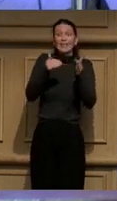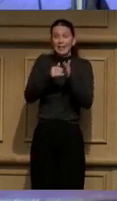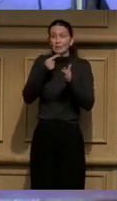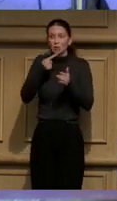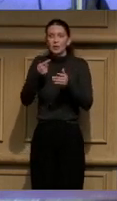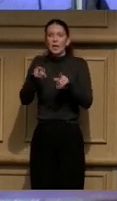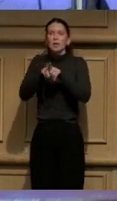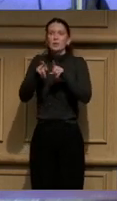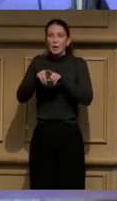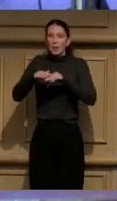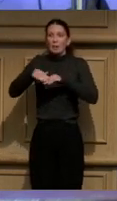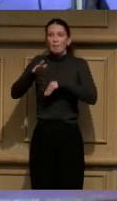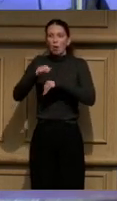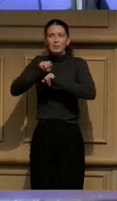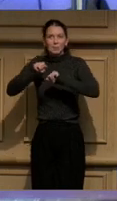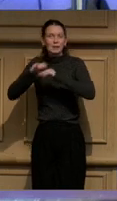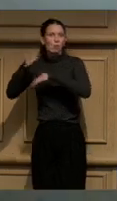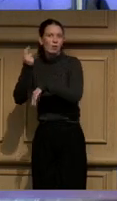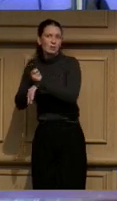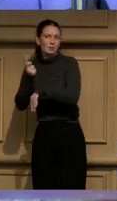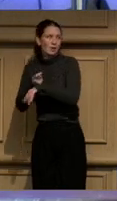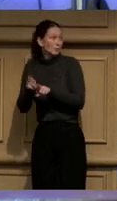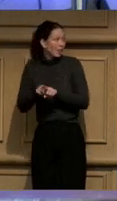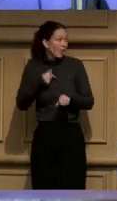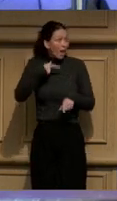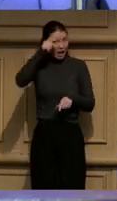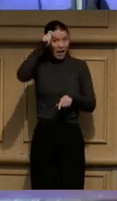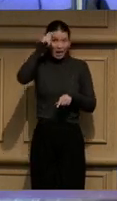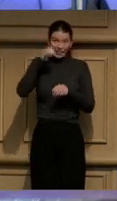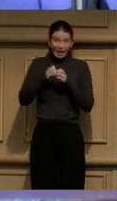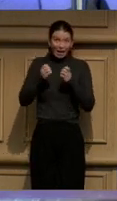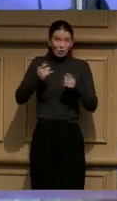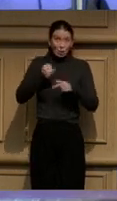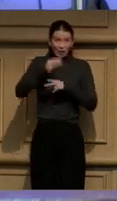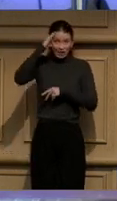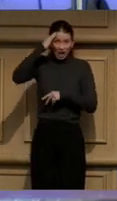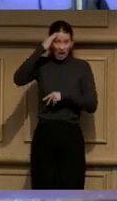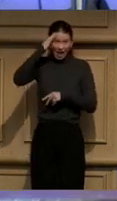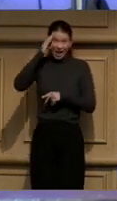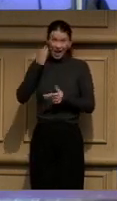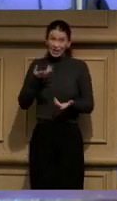time. Yeah, but I think everybody in the country could do with more money, more space and more time.